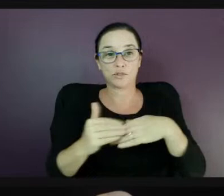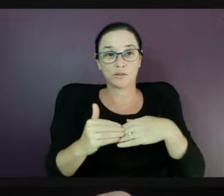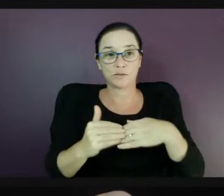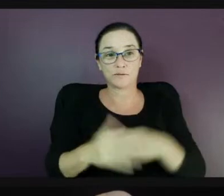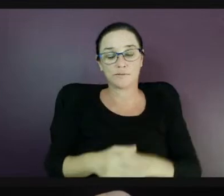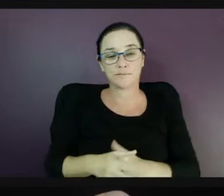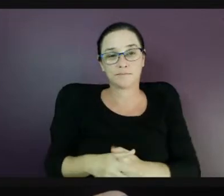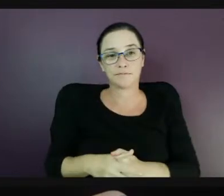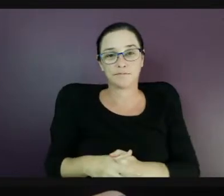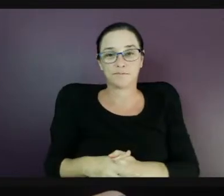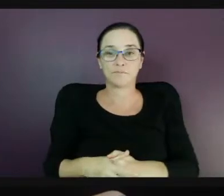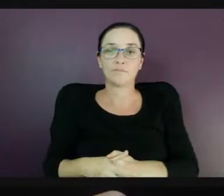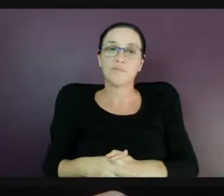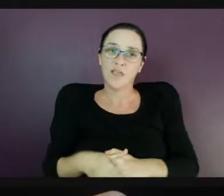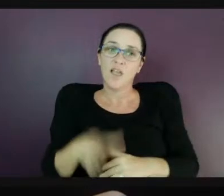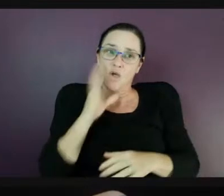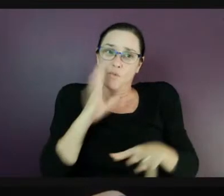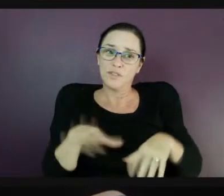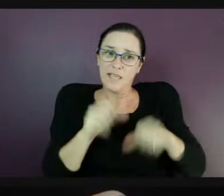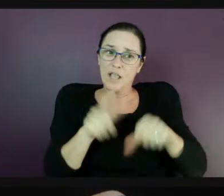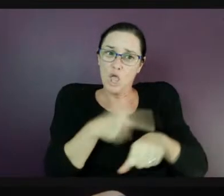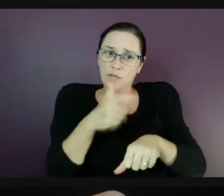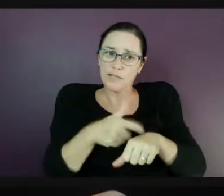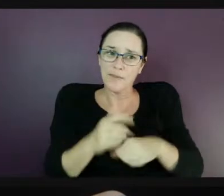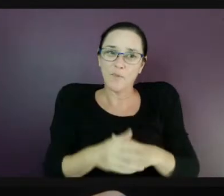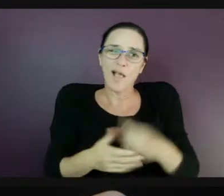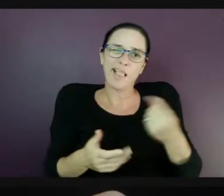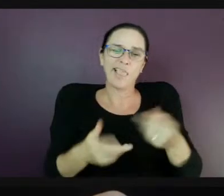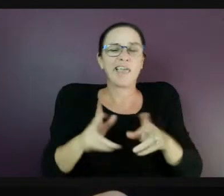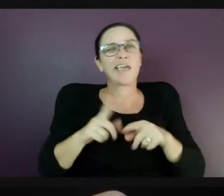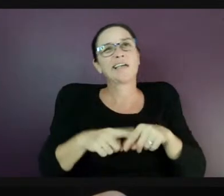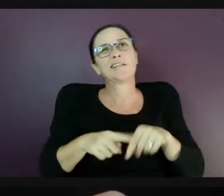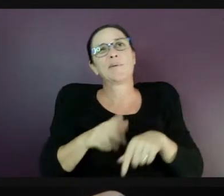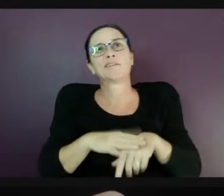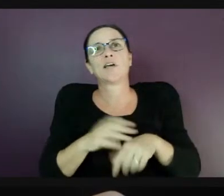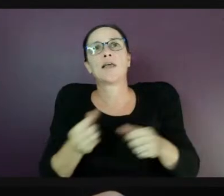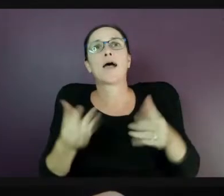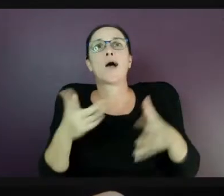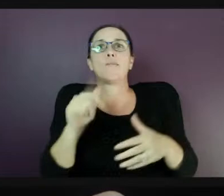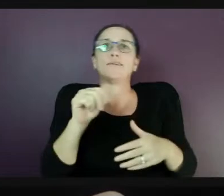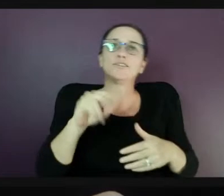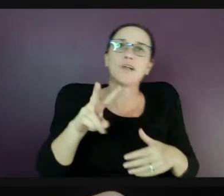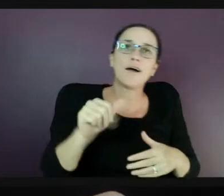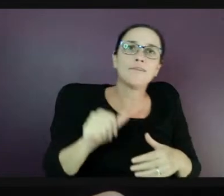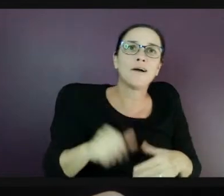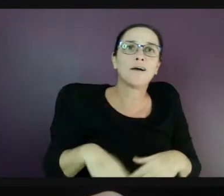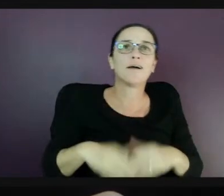Be a while. It all depends how much. It all depends how much lava and how fast it's coming out,